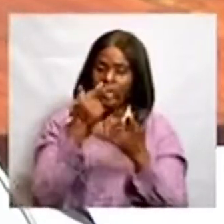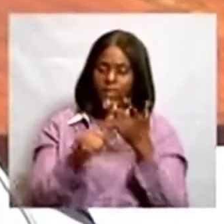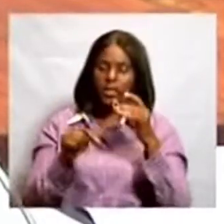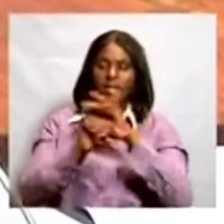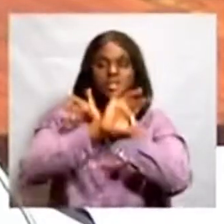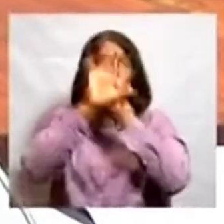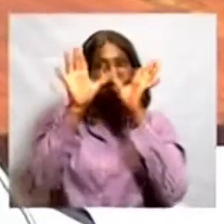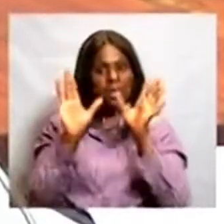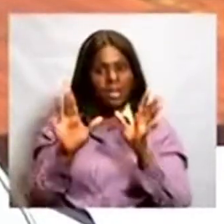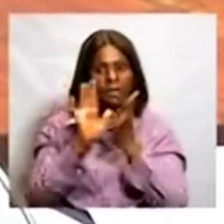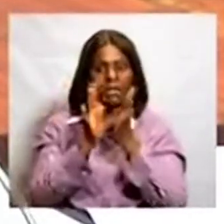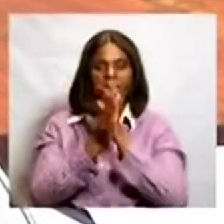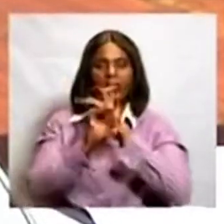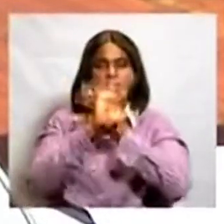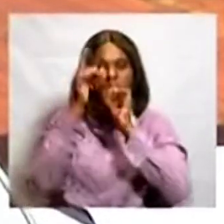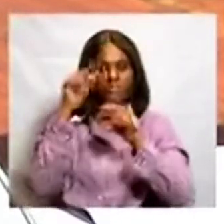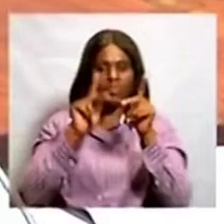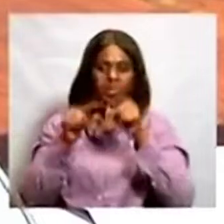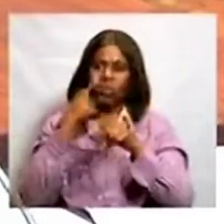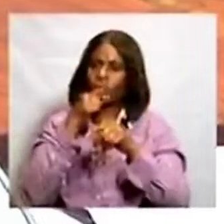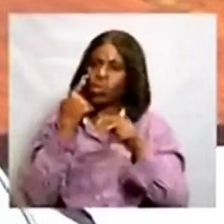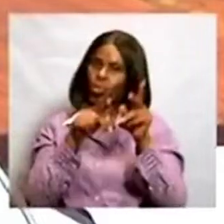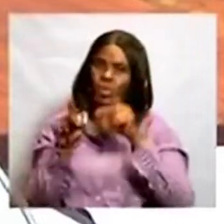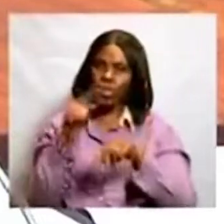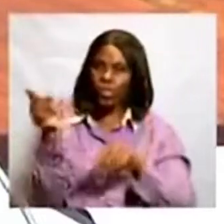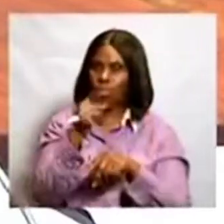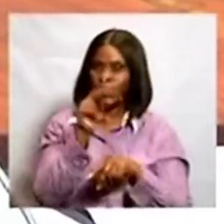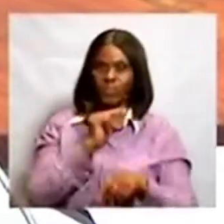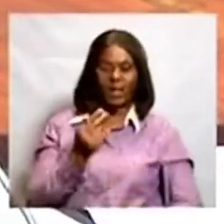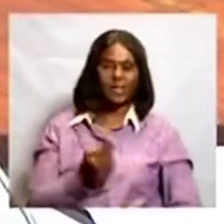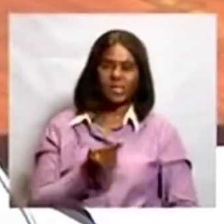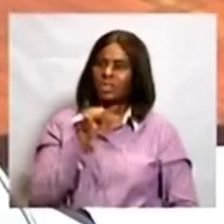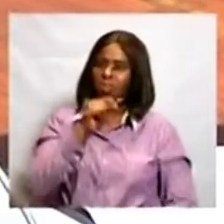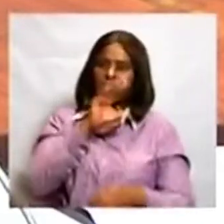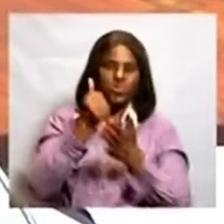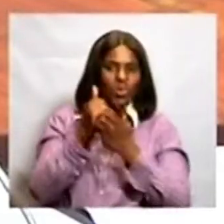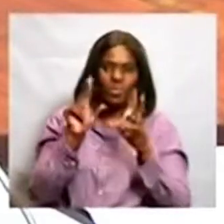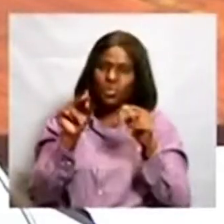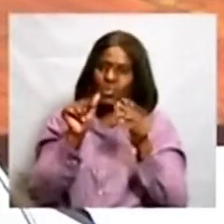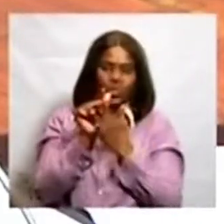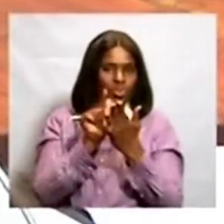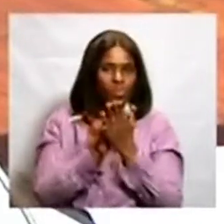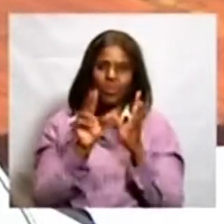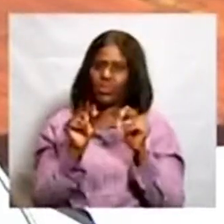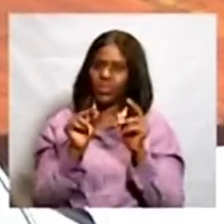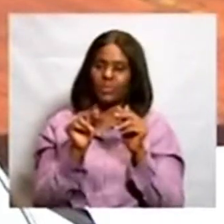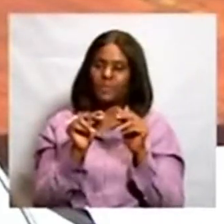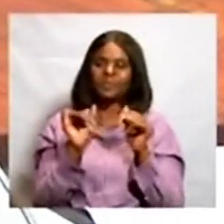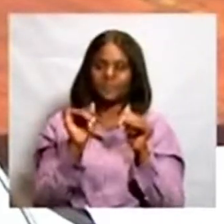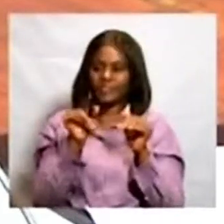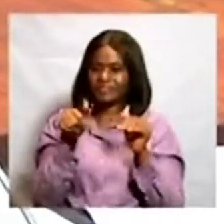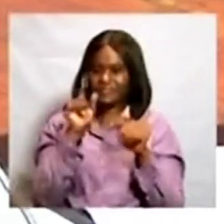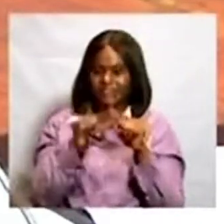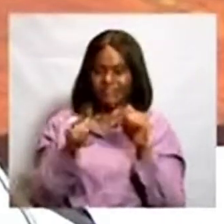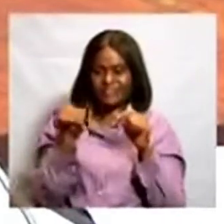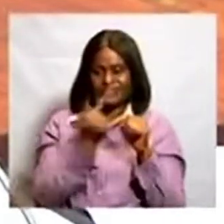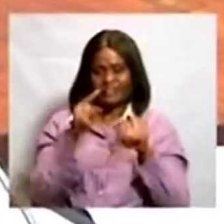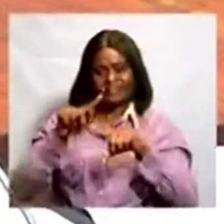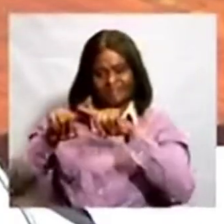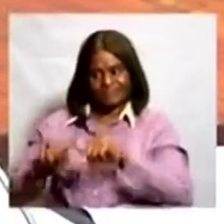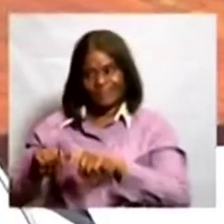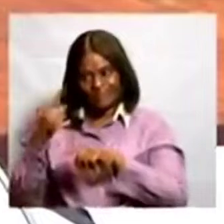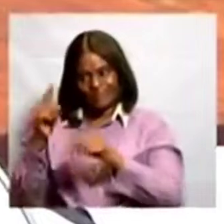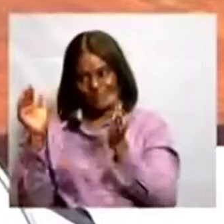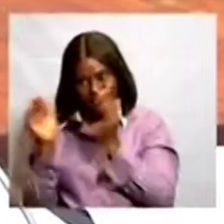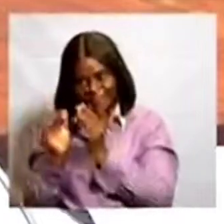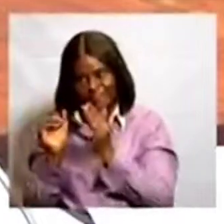clear to the clients. And who are the clients? Us. Not everyone else is a lawyer. Yeah, so you can't only lean on one